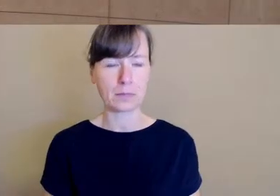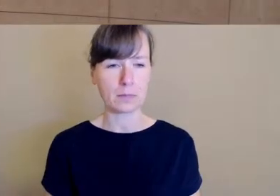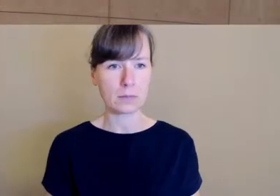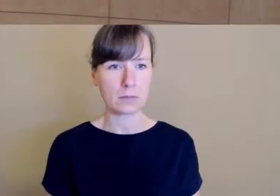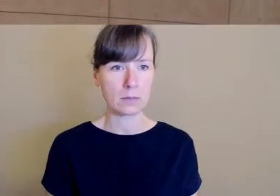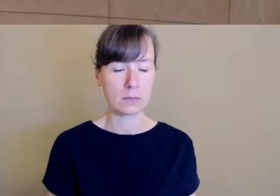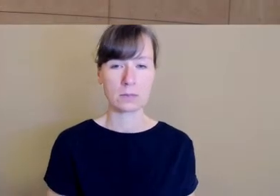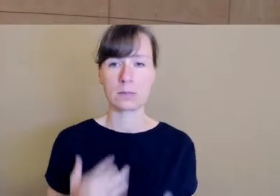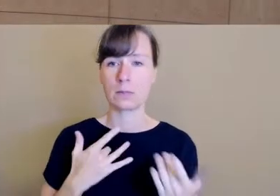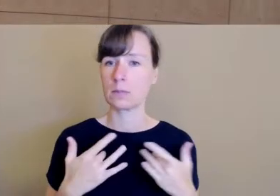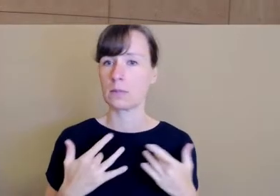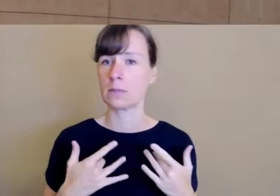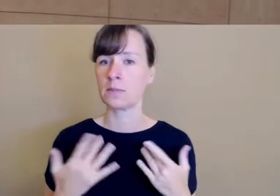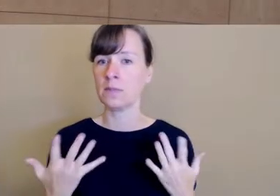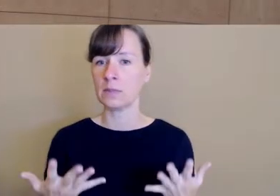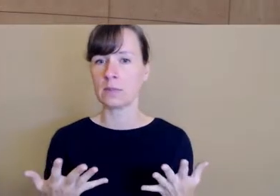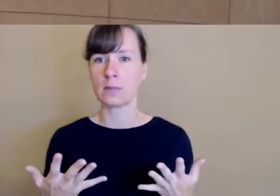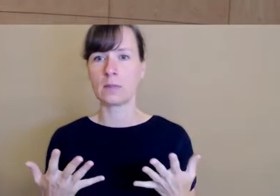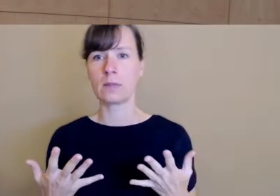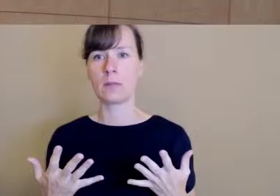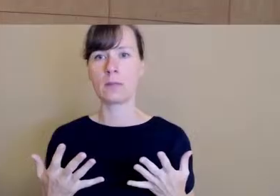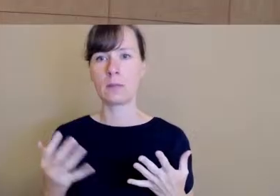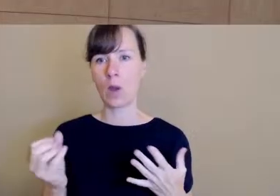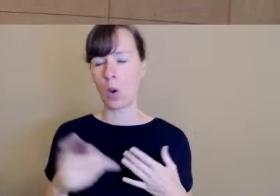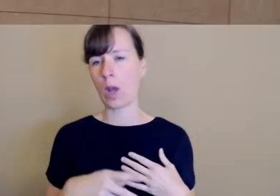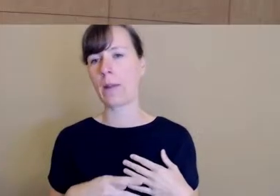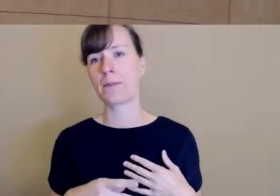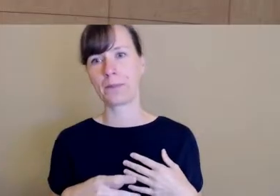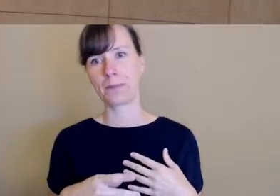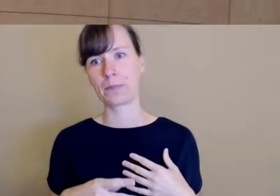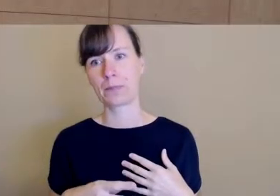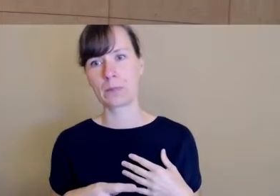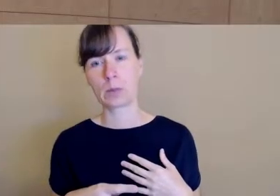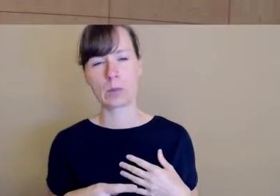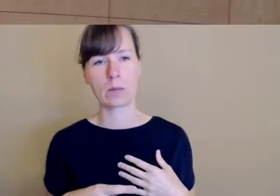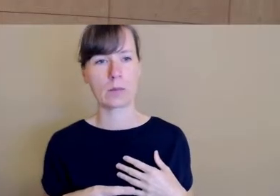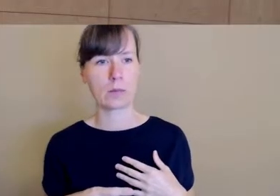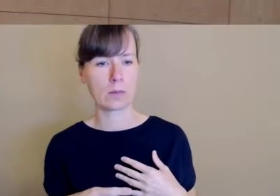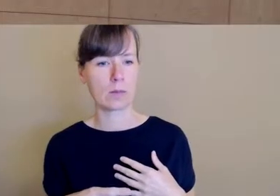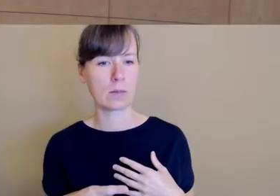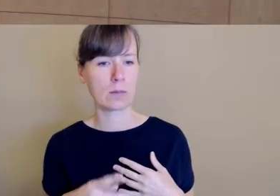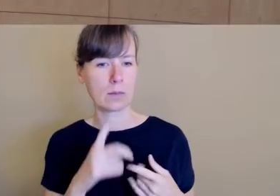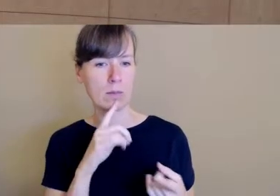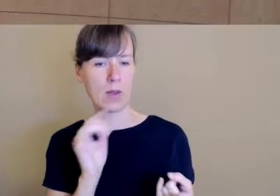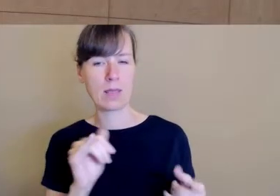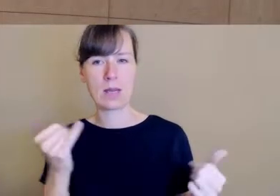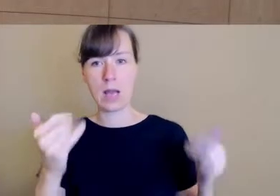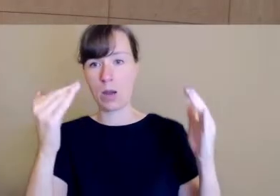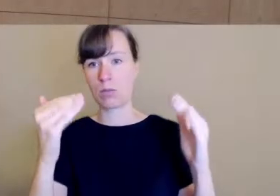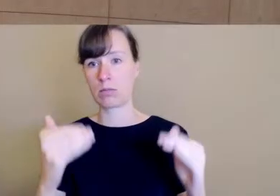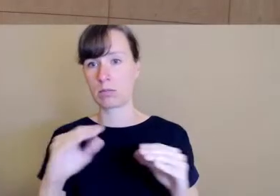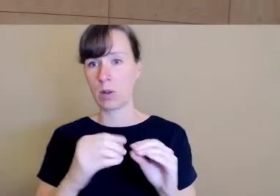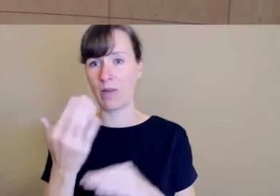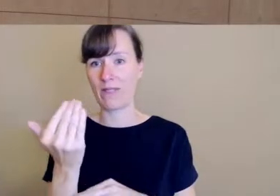Or concerns? All right, I think that takes us to item 15, adjournment.